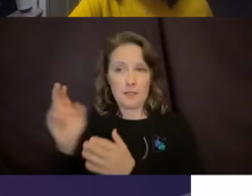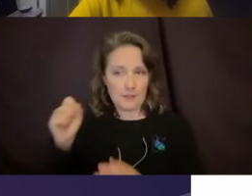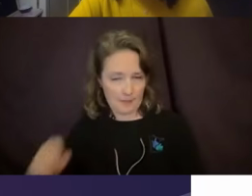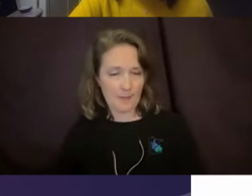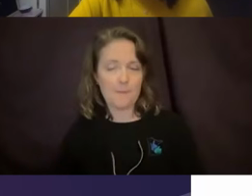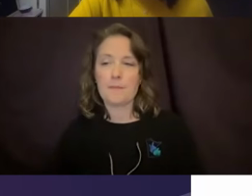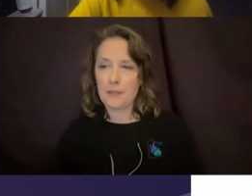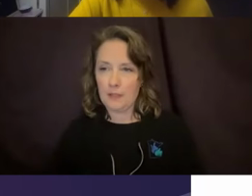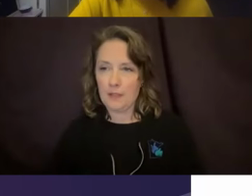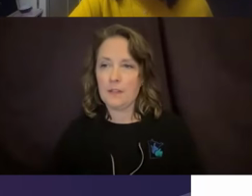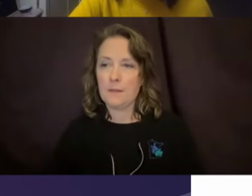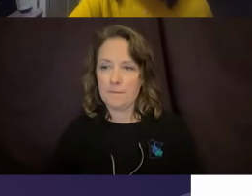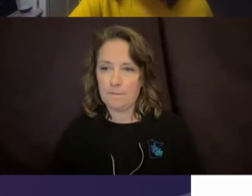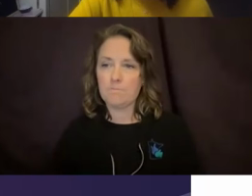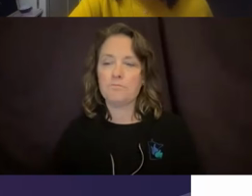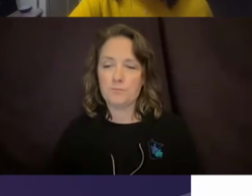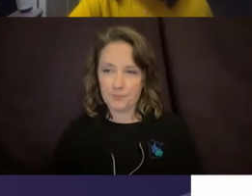Um,